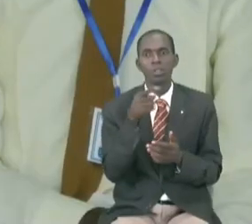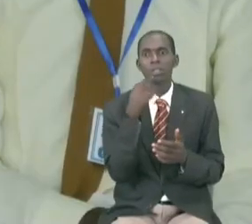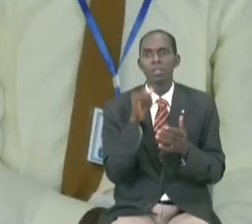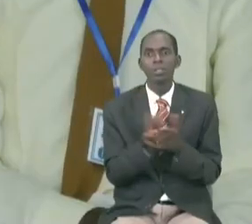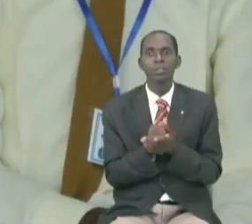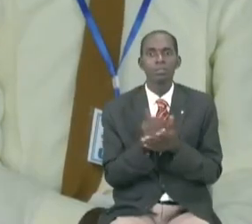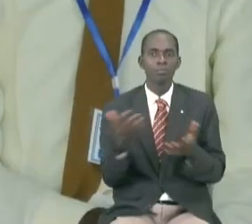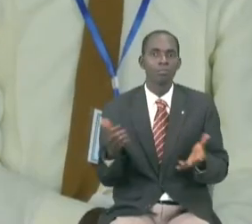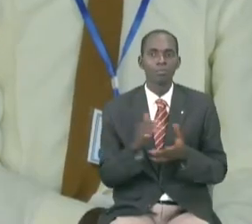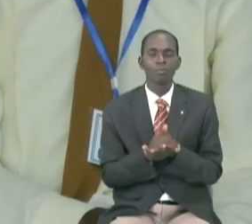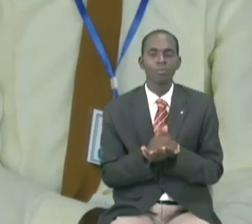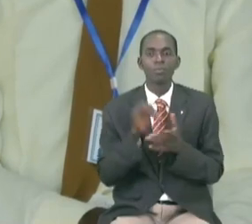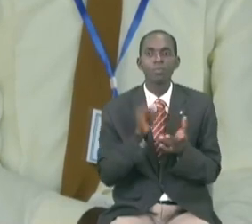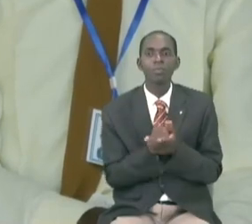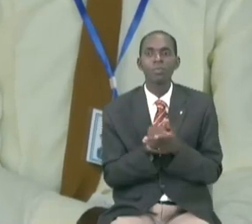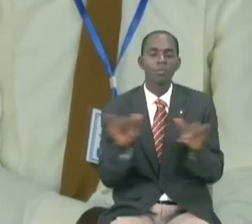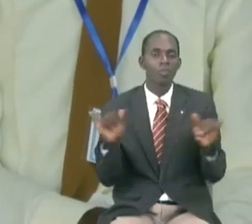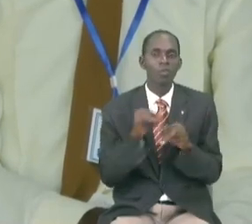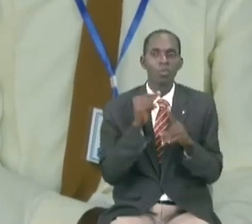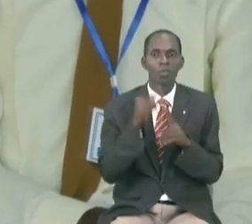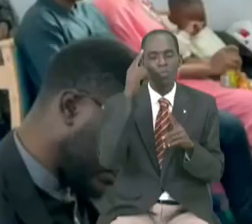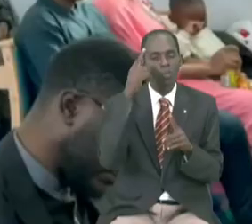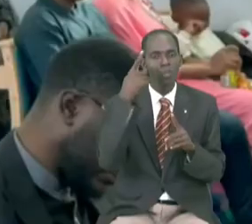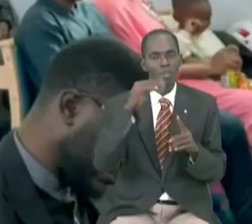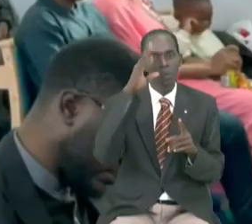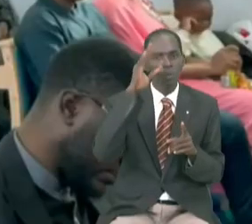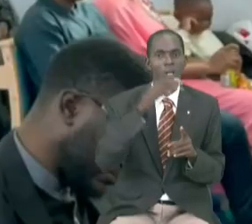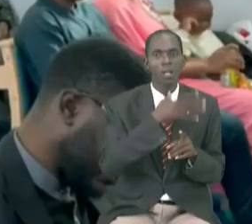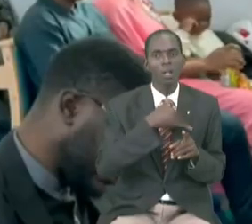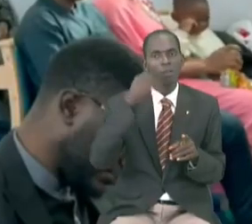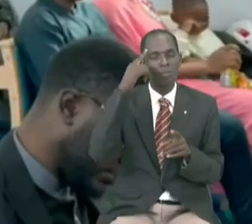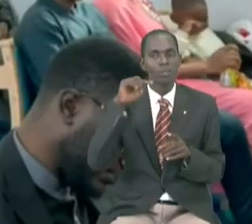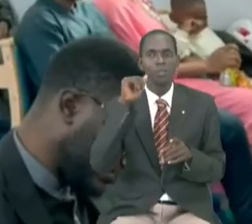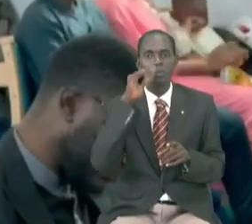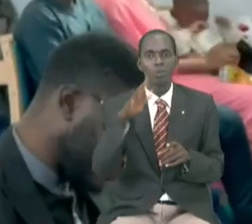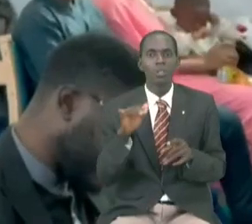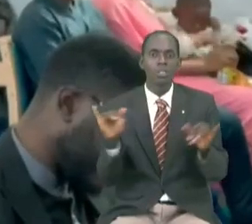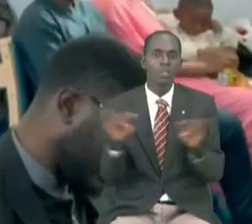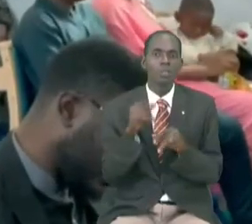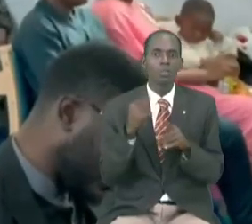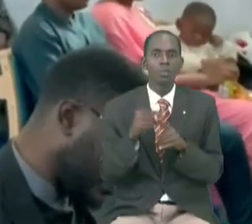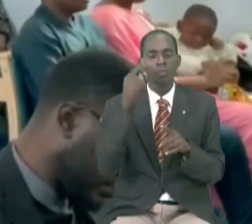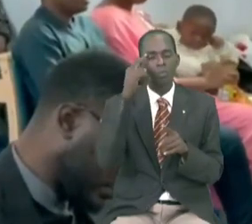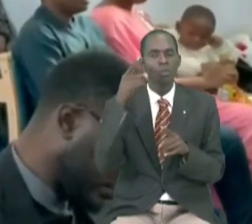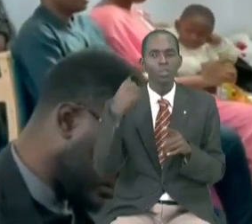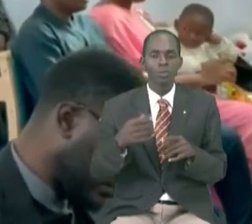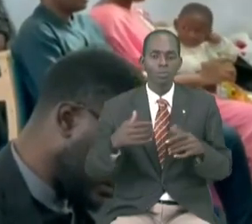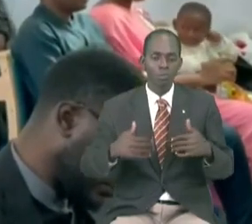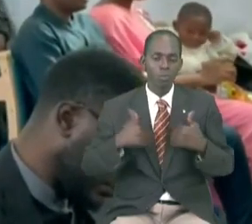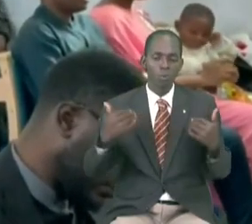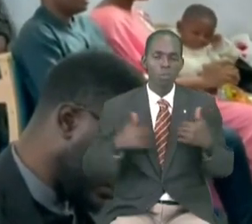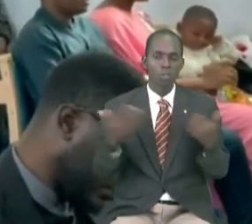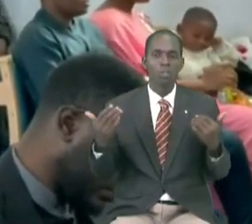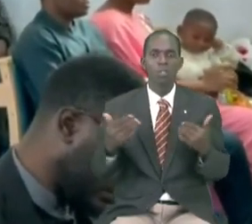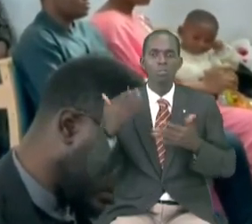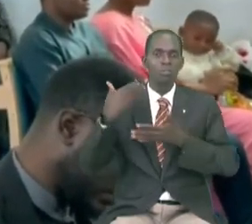younger generation. The same word to everyone: repent and believe the gospel.